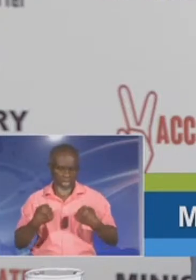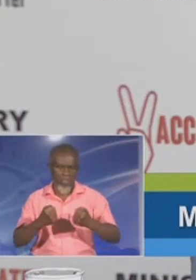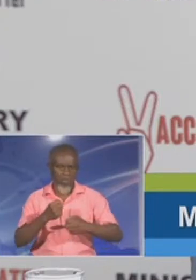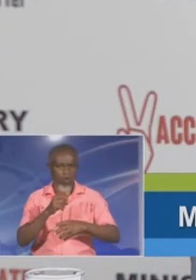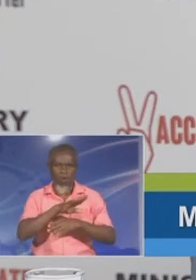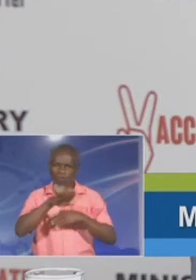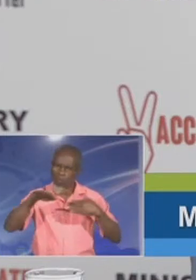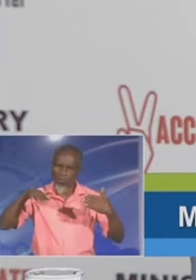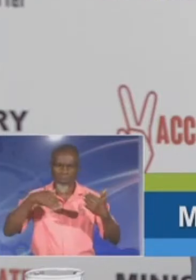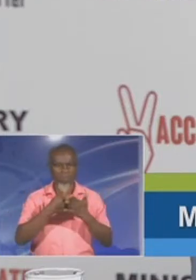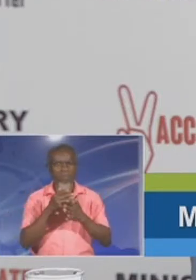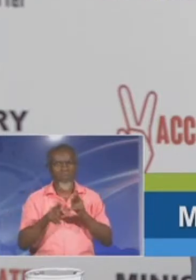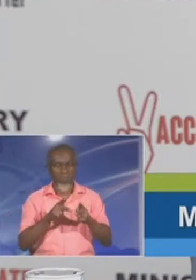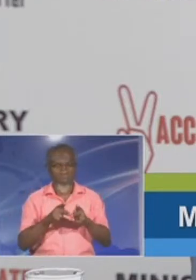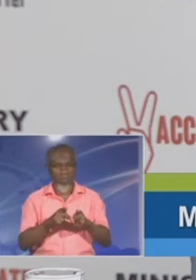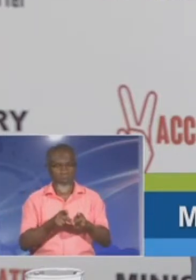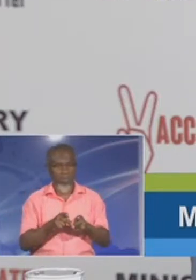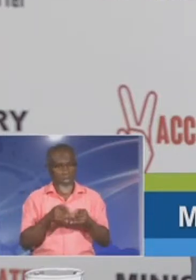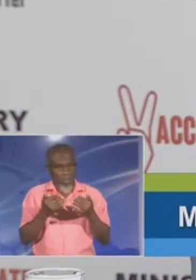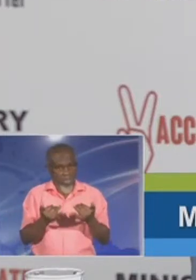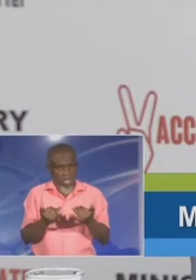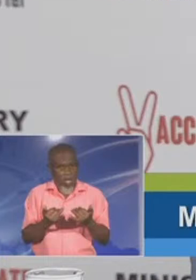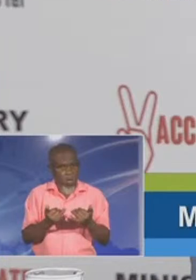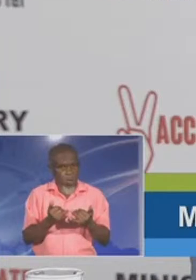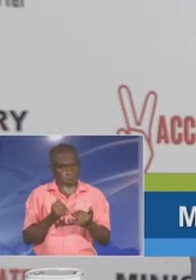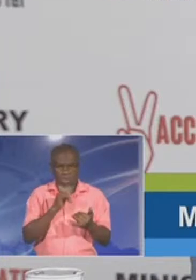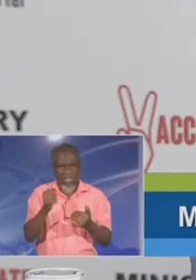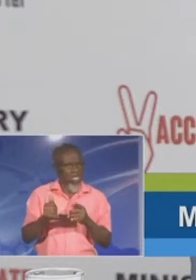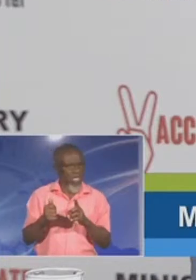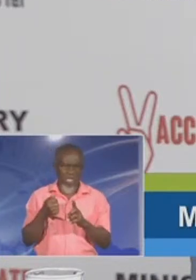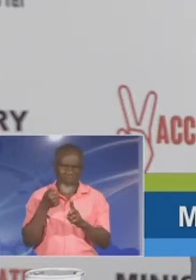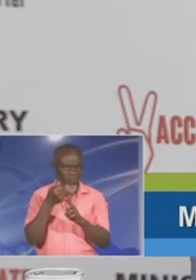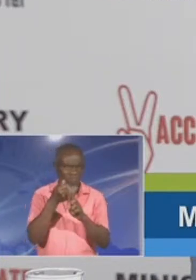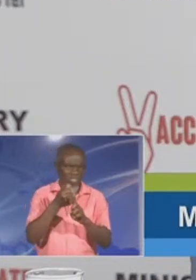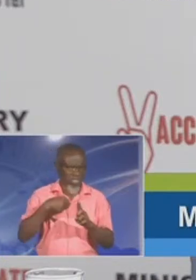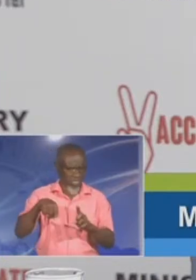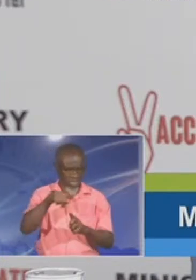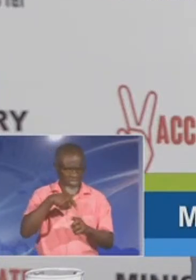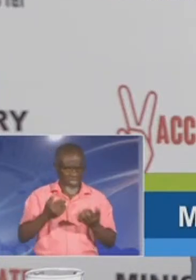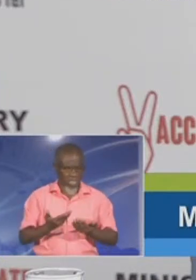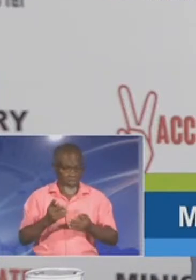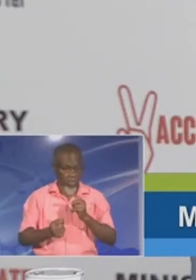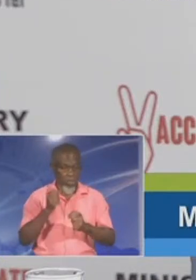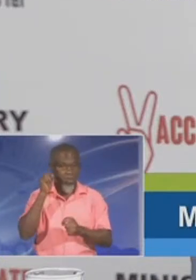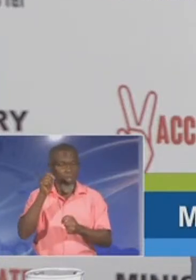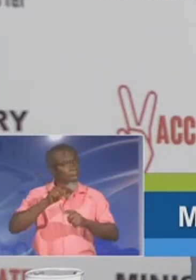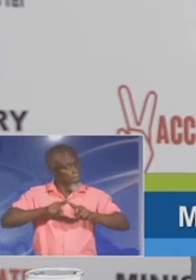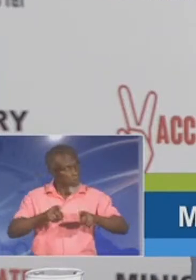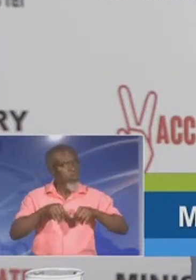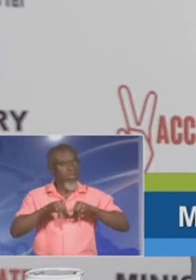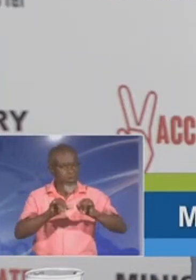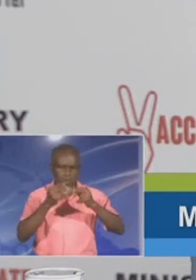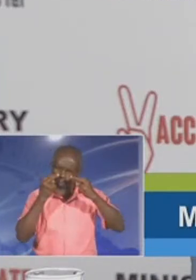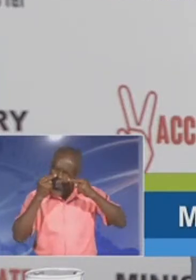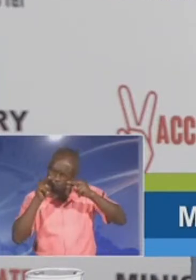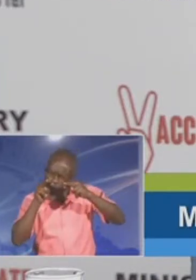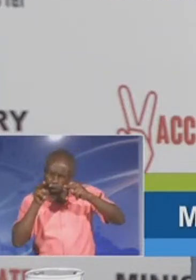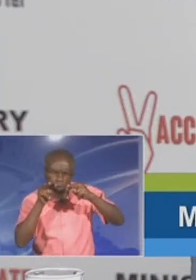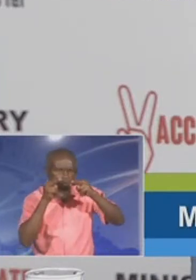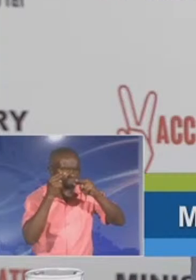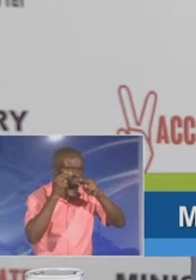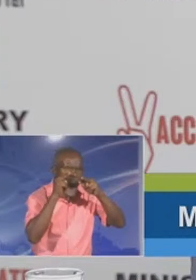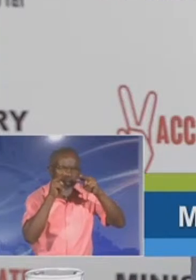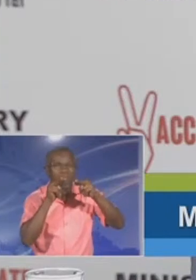doesn't affect us directly, but we do continue to monitor, we do continue to look at what's happening both with